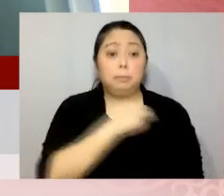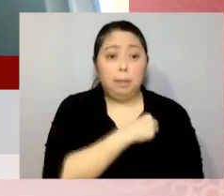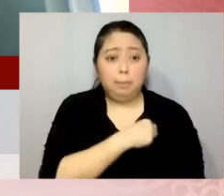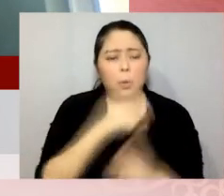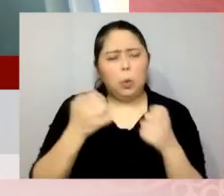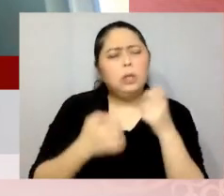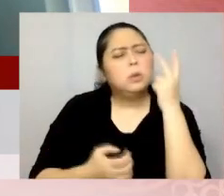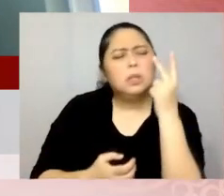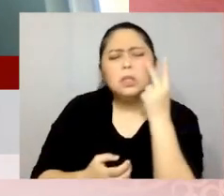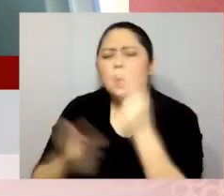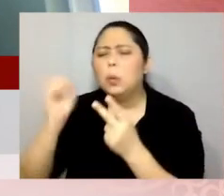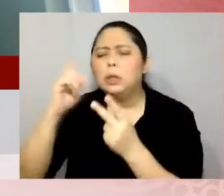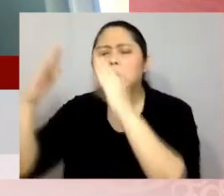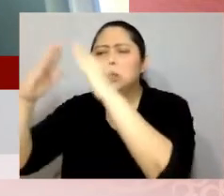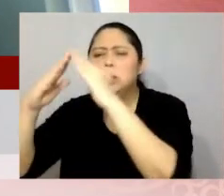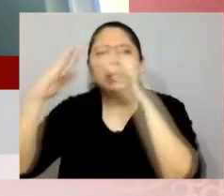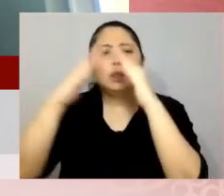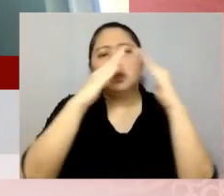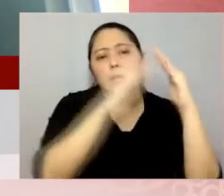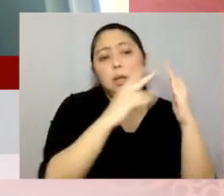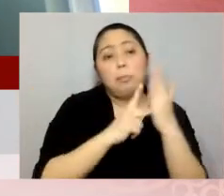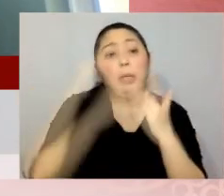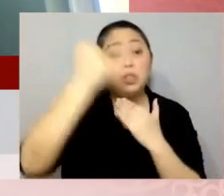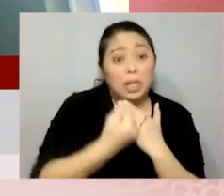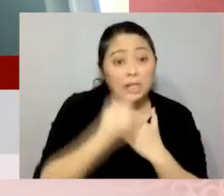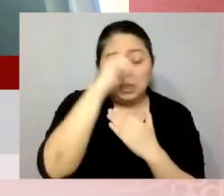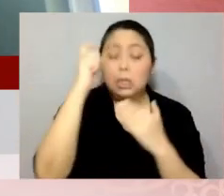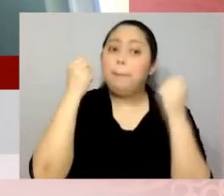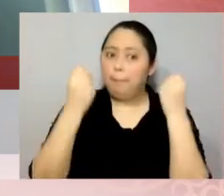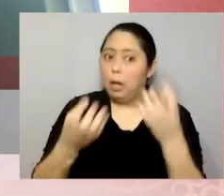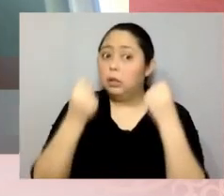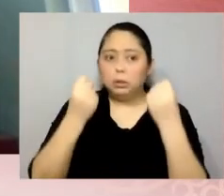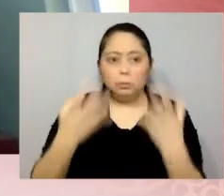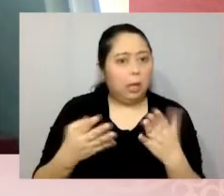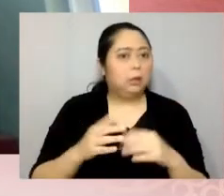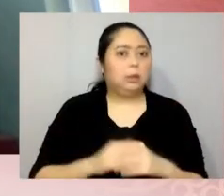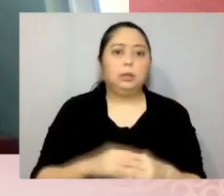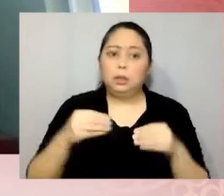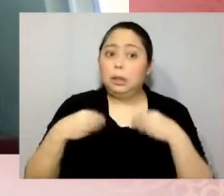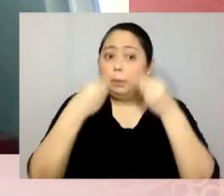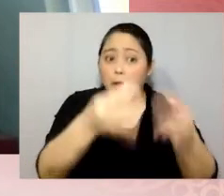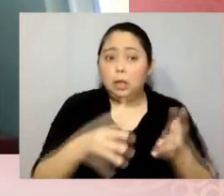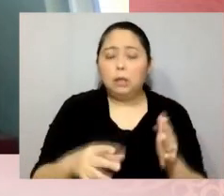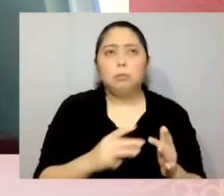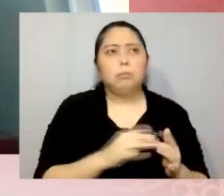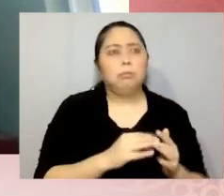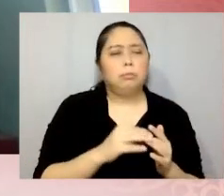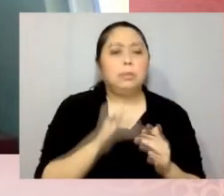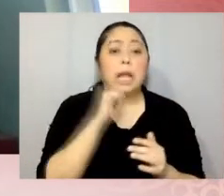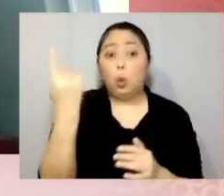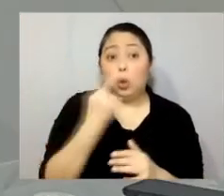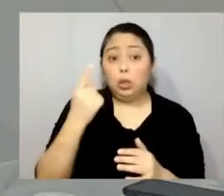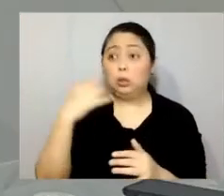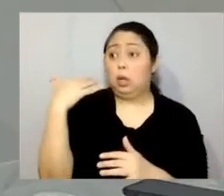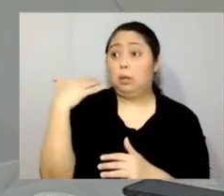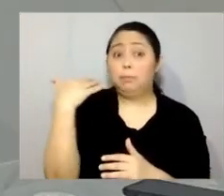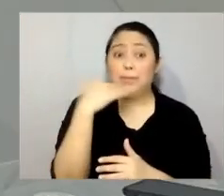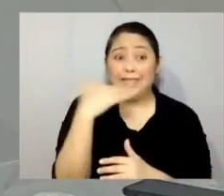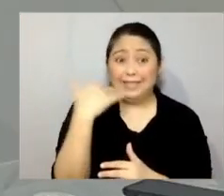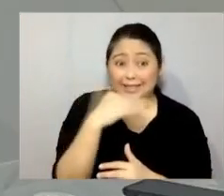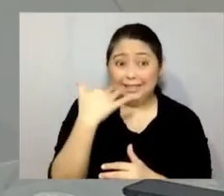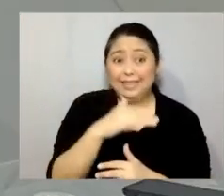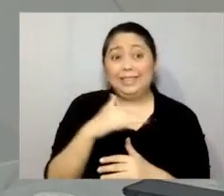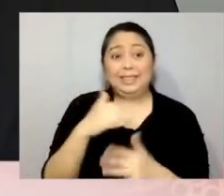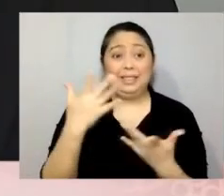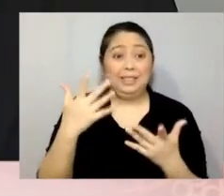mean, delineate what are those housing, because there are lots of billions of pesos aside from the Marawi rehabilitation. We also